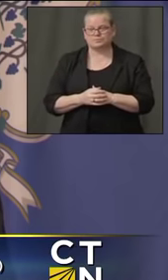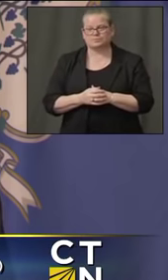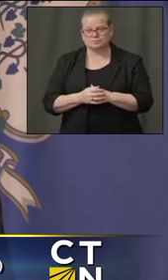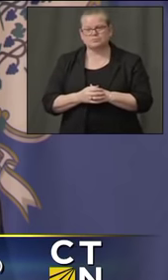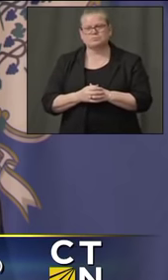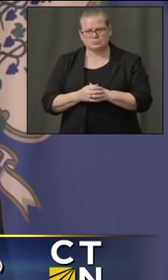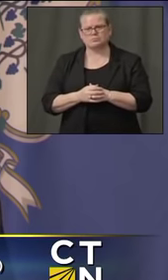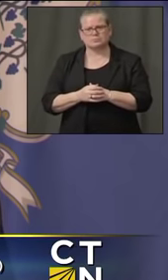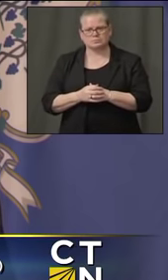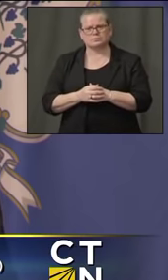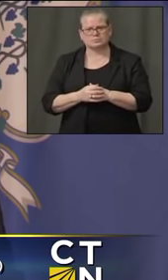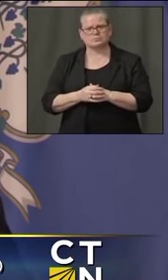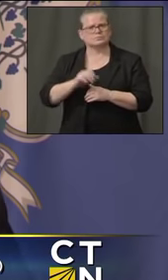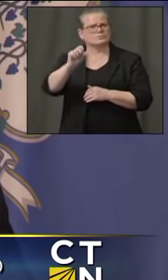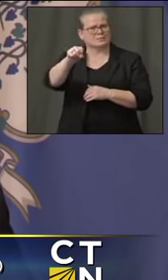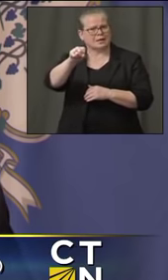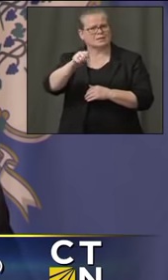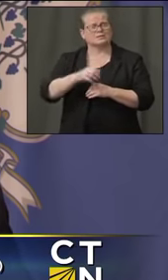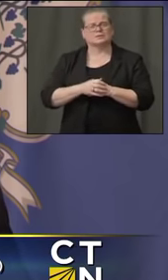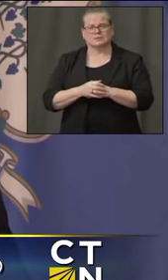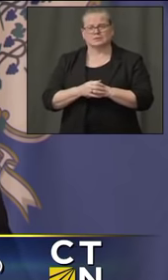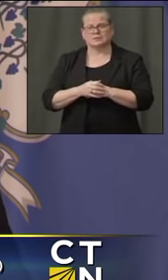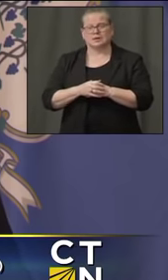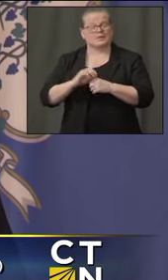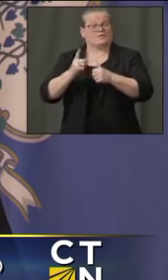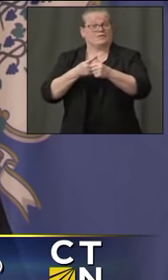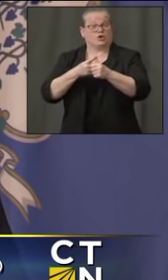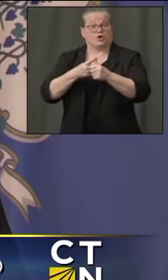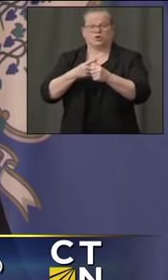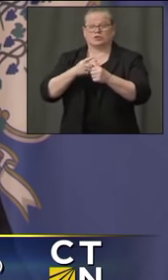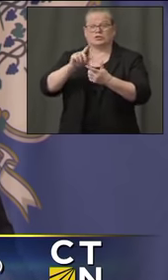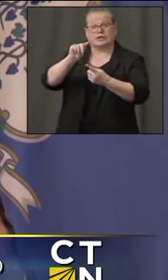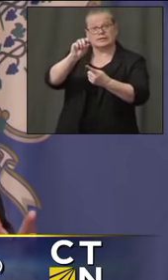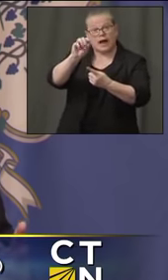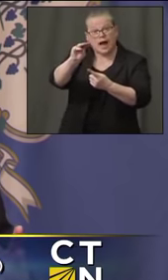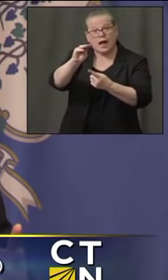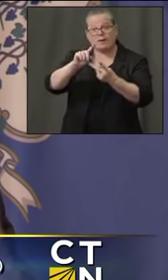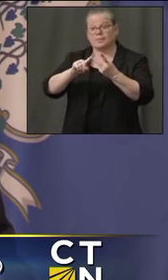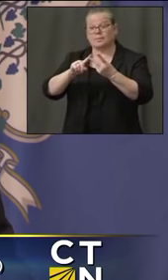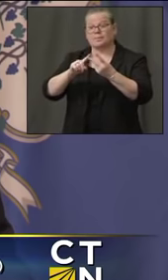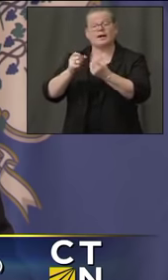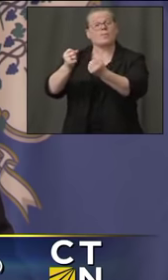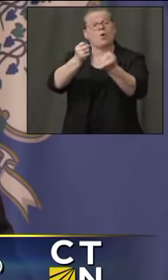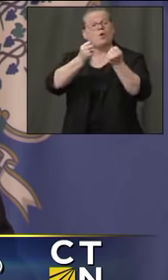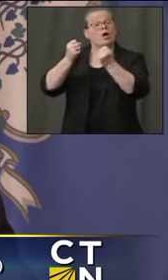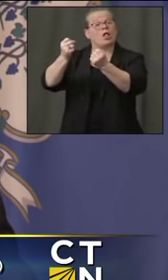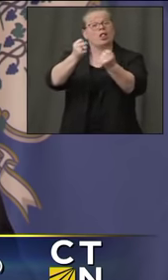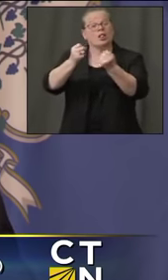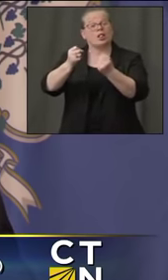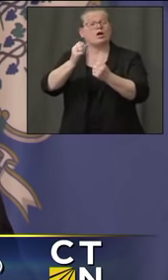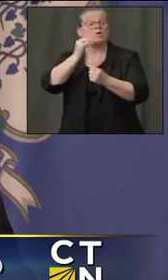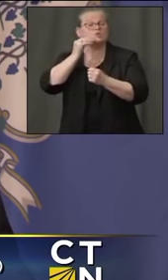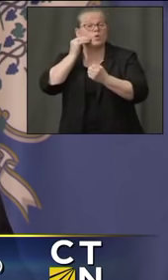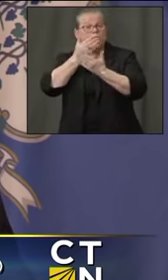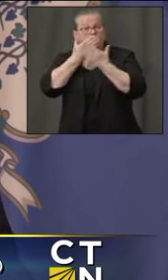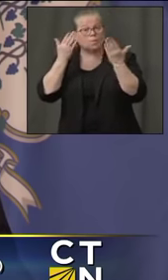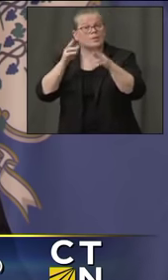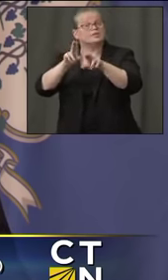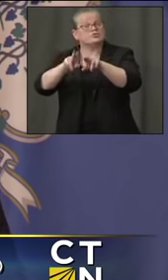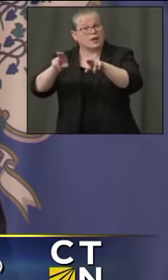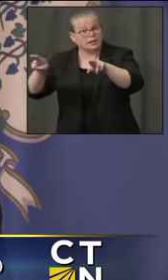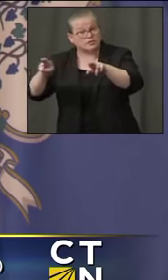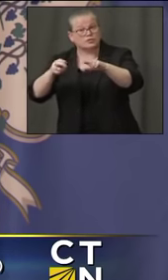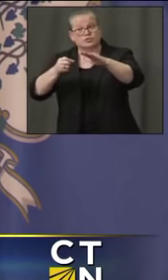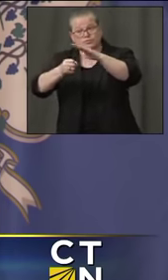Absolutely. First of all, thanks to Tom and thanks to our mobile vans, we are going to the homeless shelters. We are going to be testing